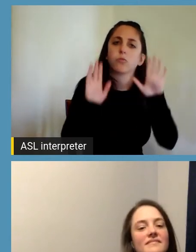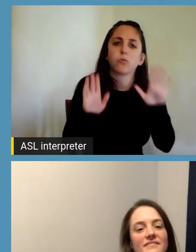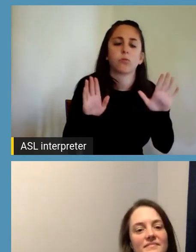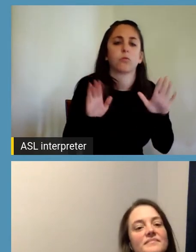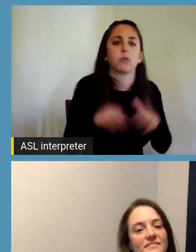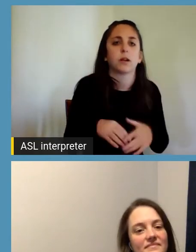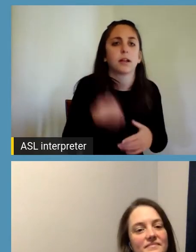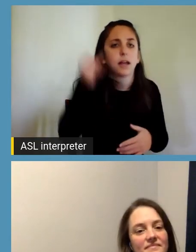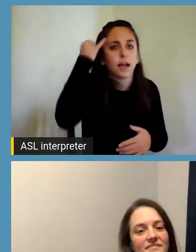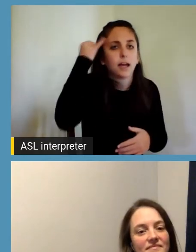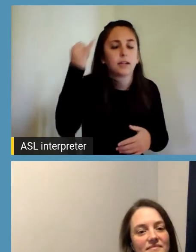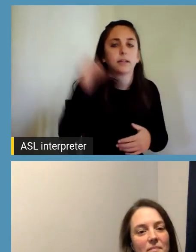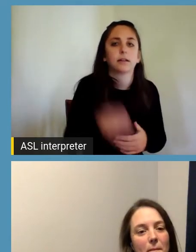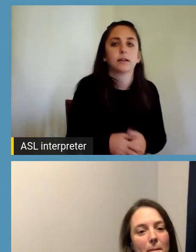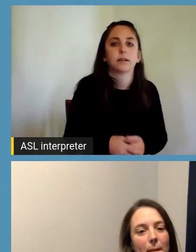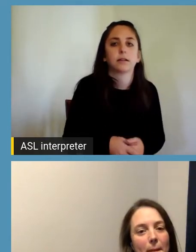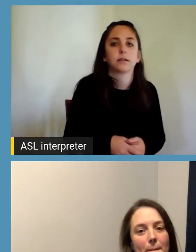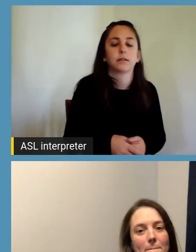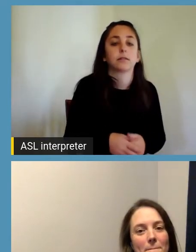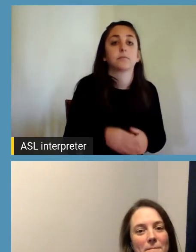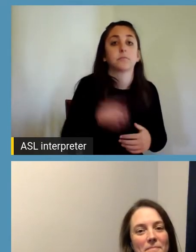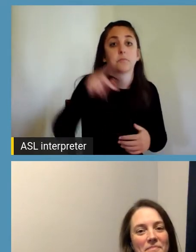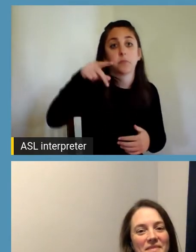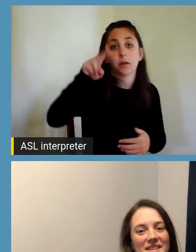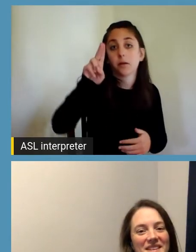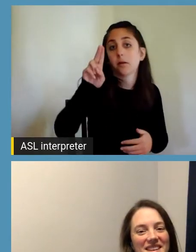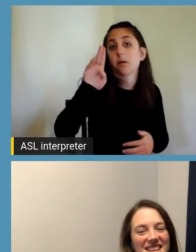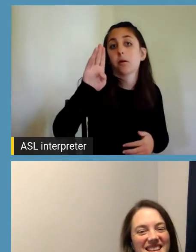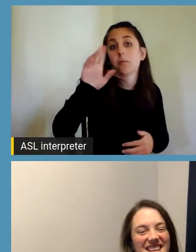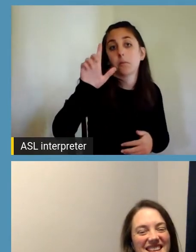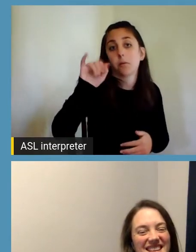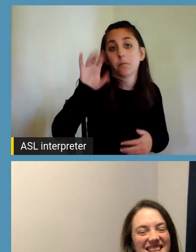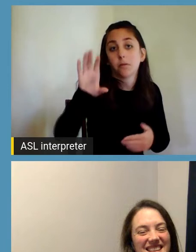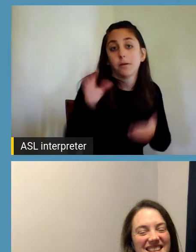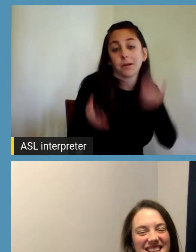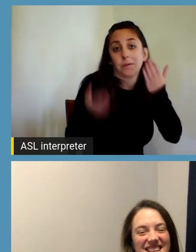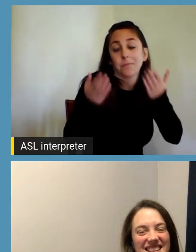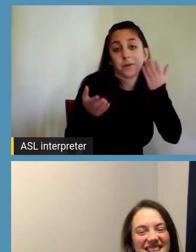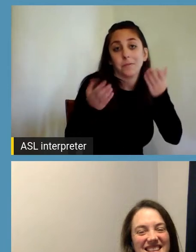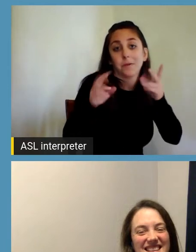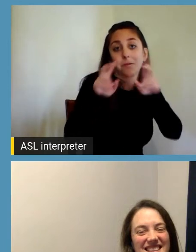public. People like me also think analytics are fascinating. So